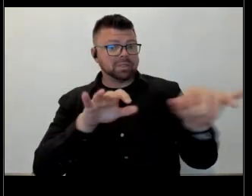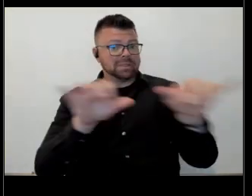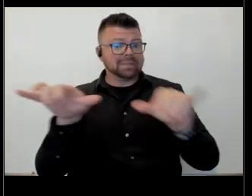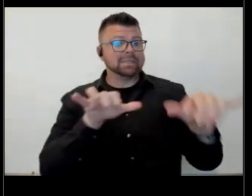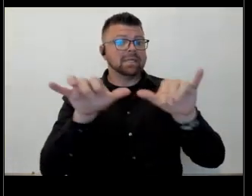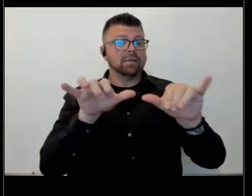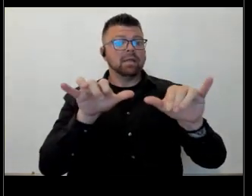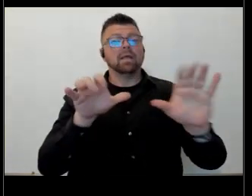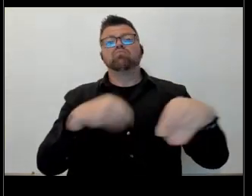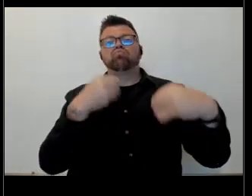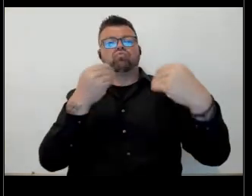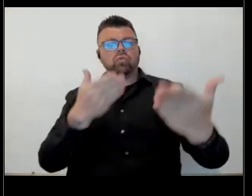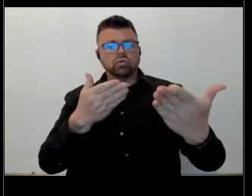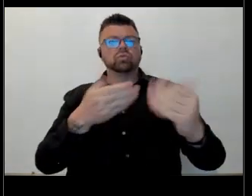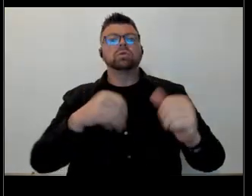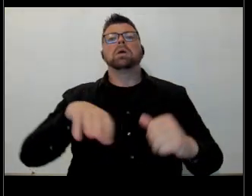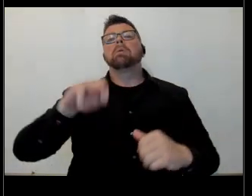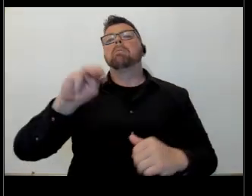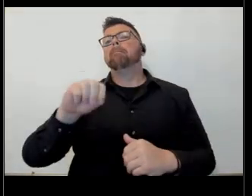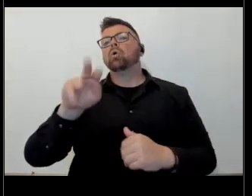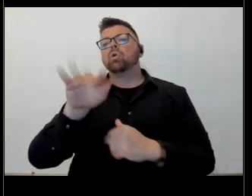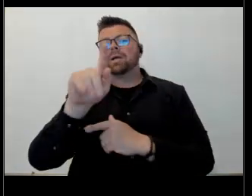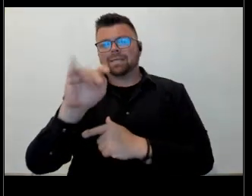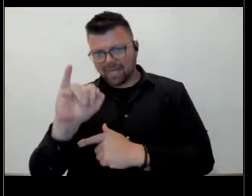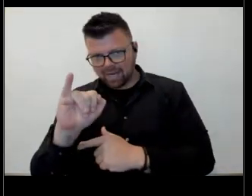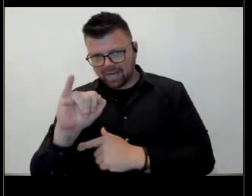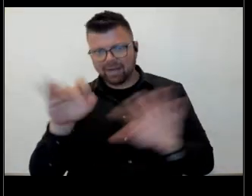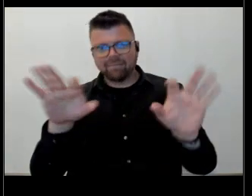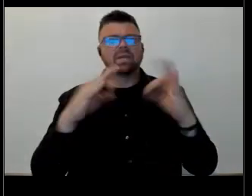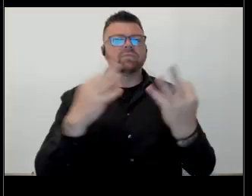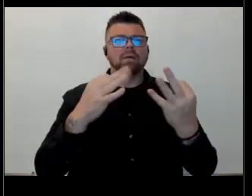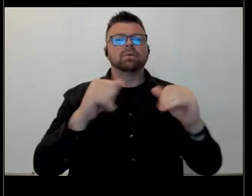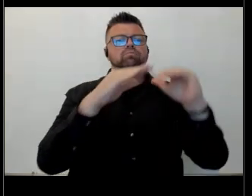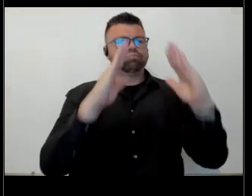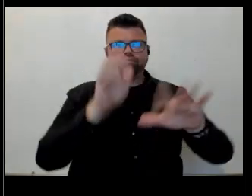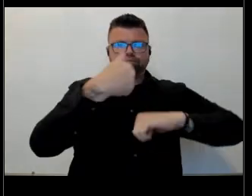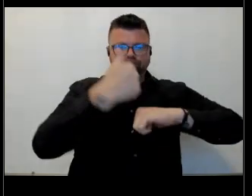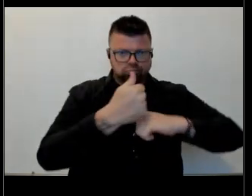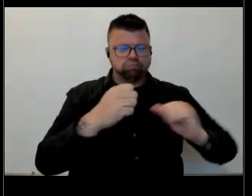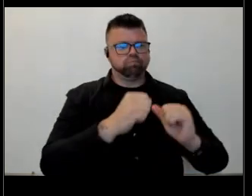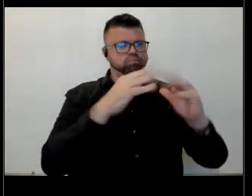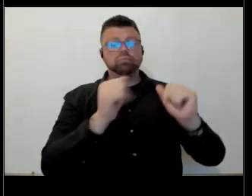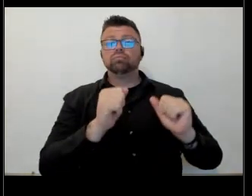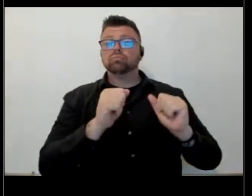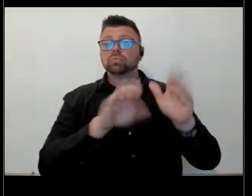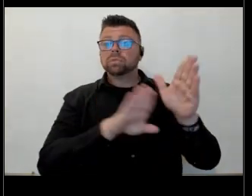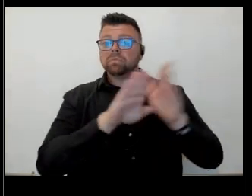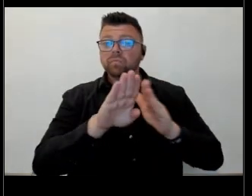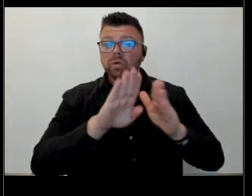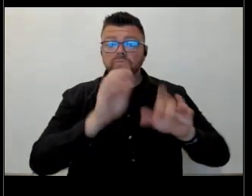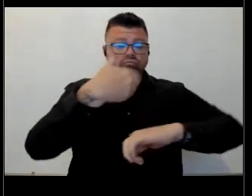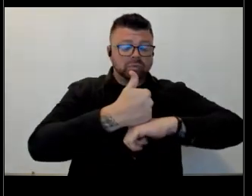standard that produces a multifamily dwelling development that meets or exceeds the